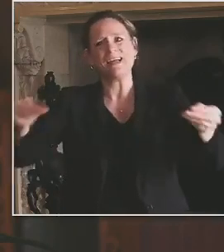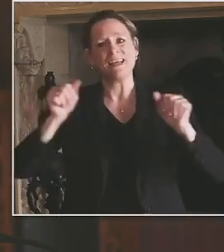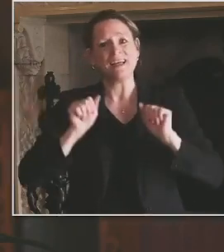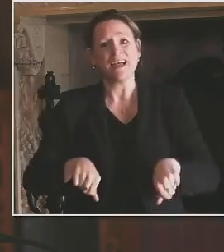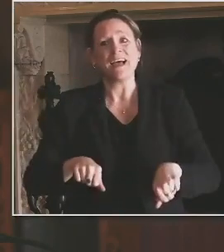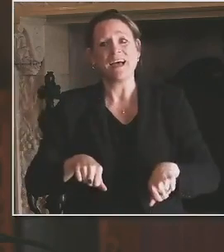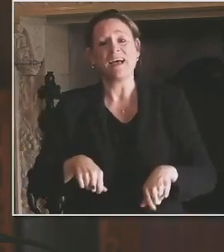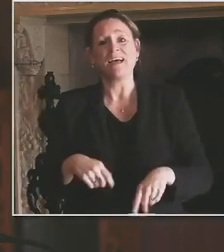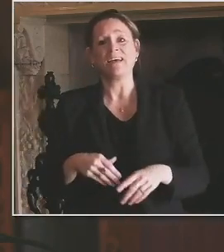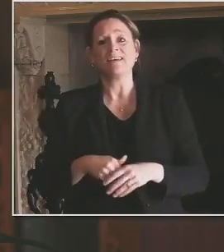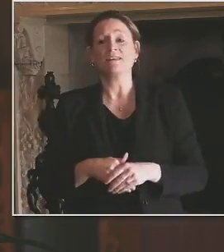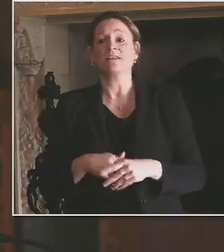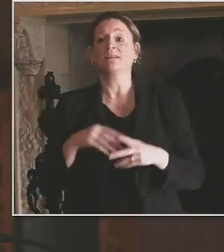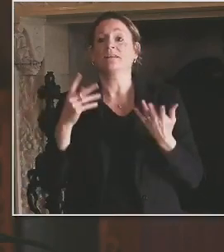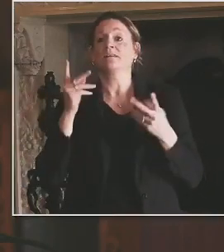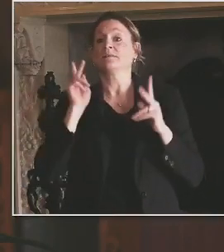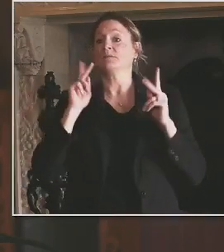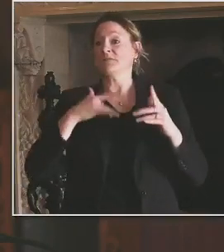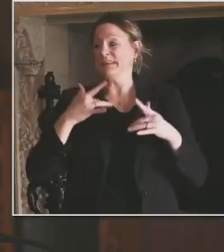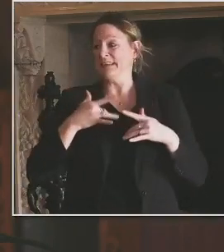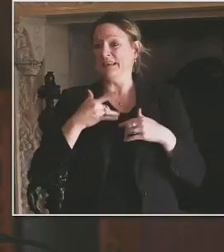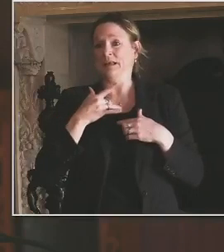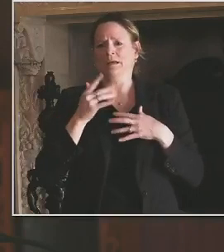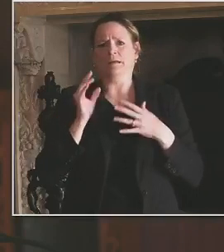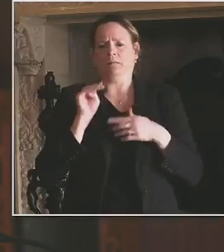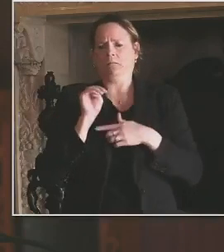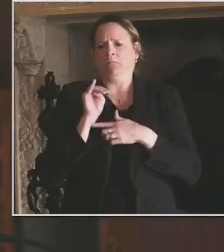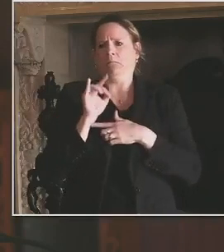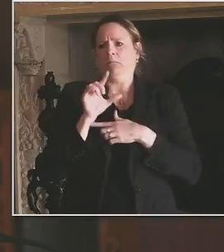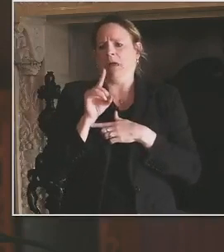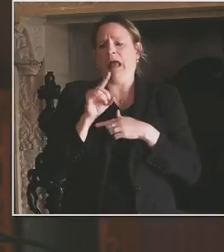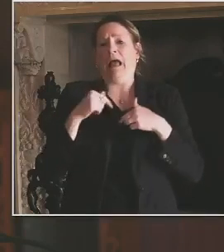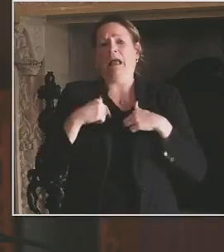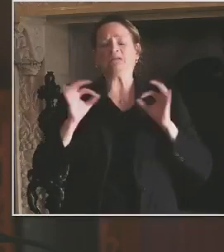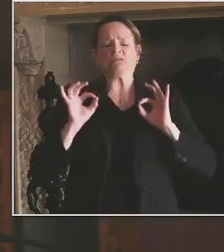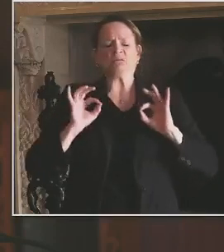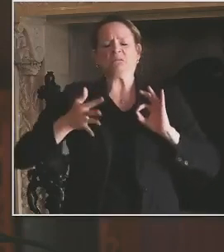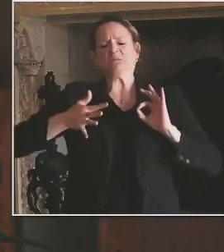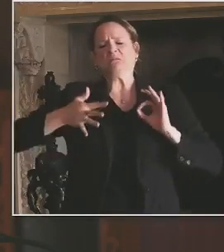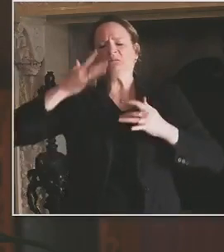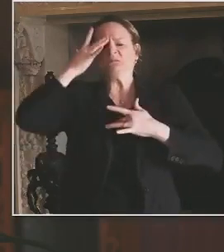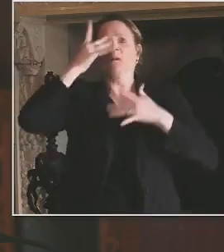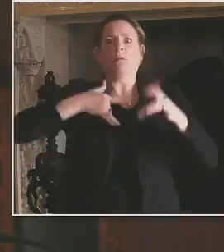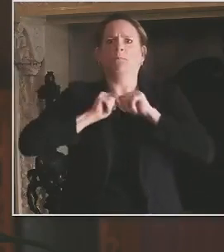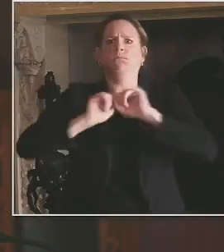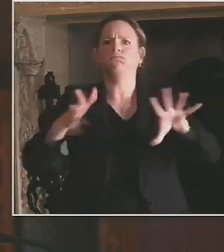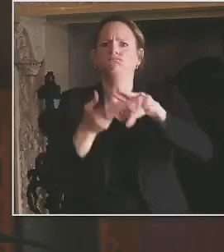or asymptomatic are more likely to spread the virus in the community than people who are severely ill,